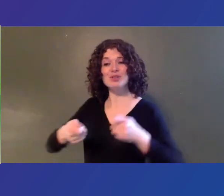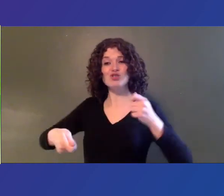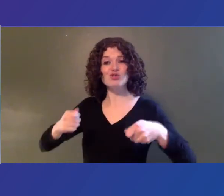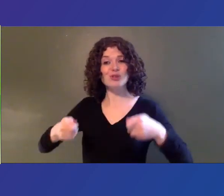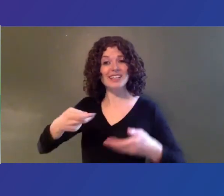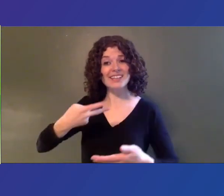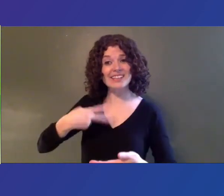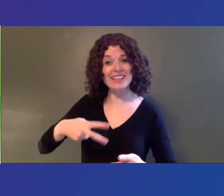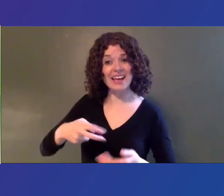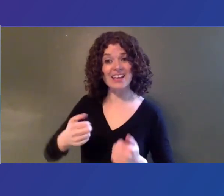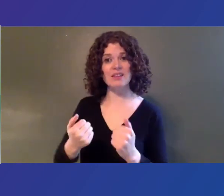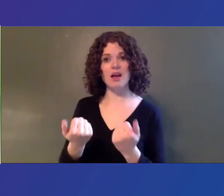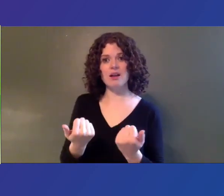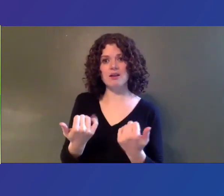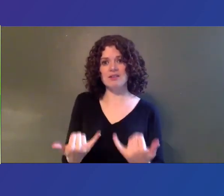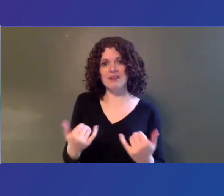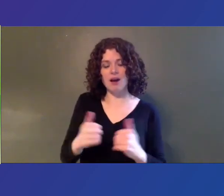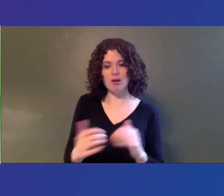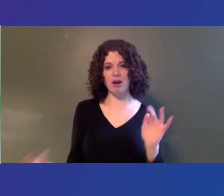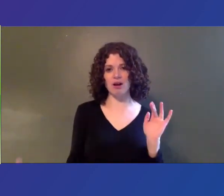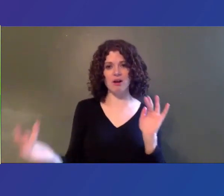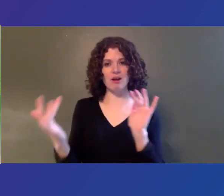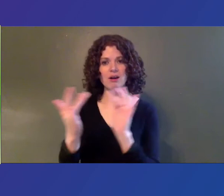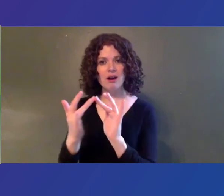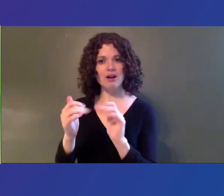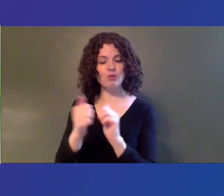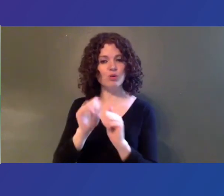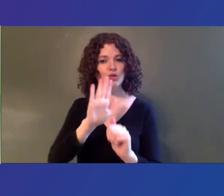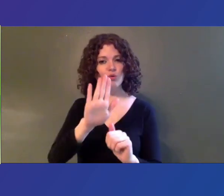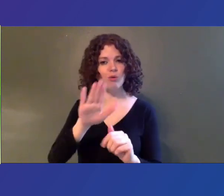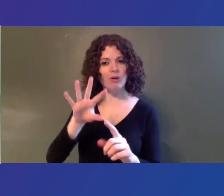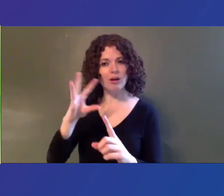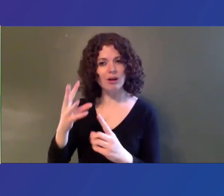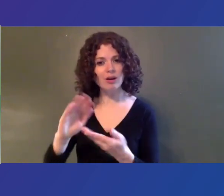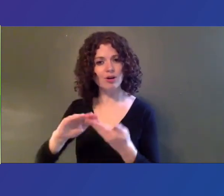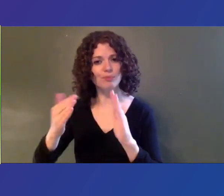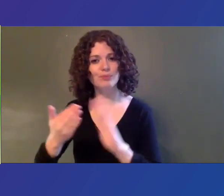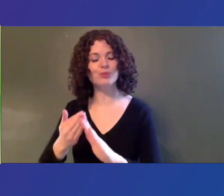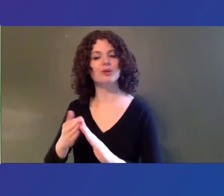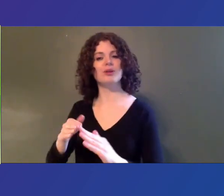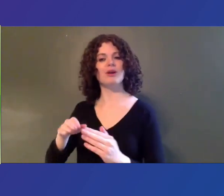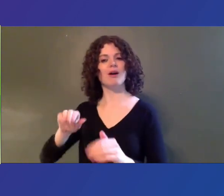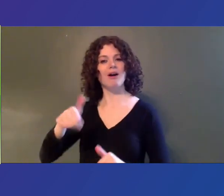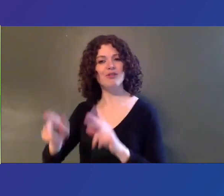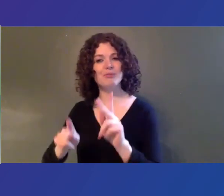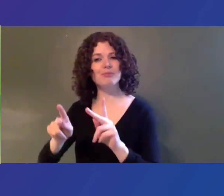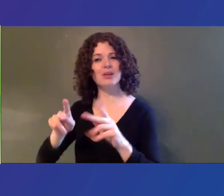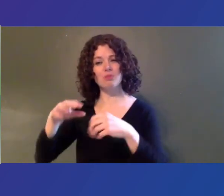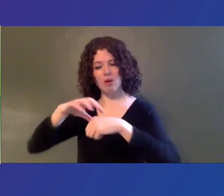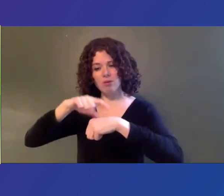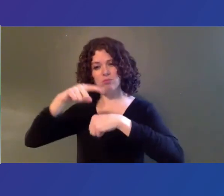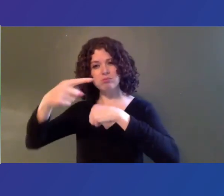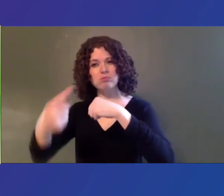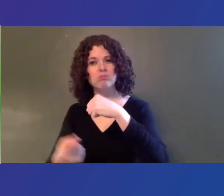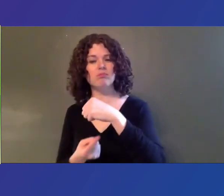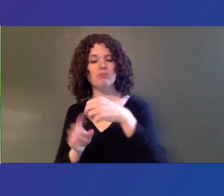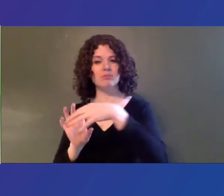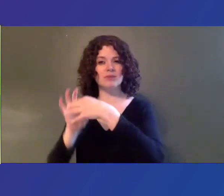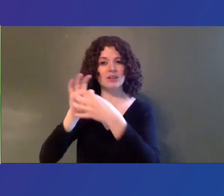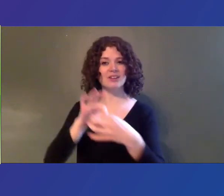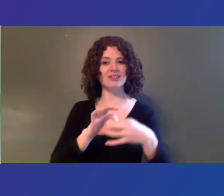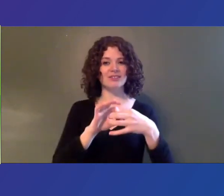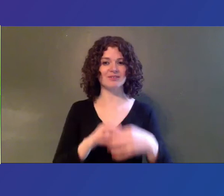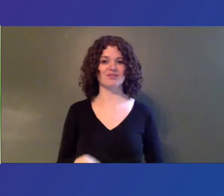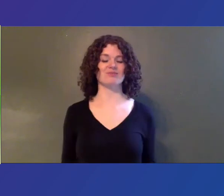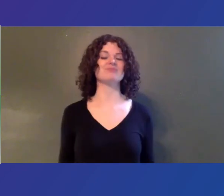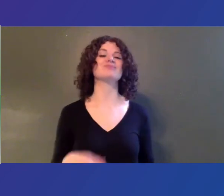out to all our dance population everywhere else in the world. Yes, looking at it as an opportunity rather